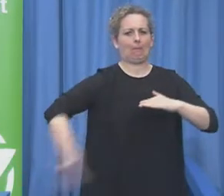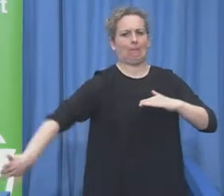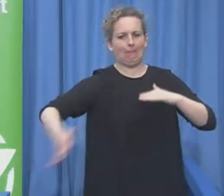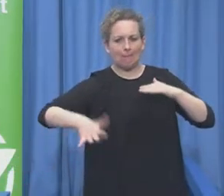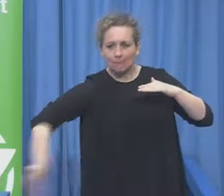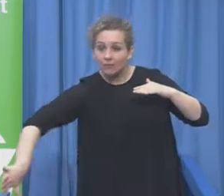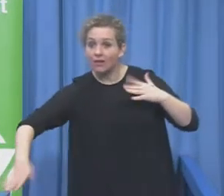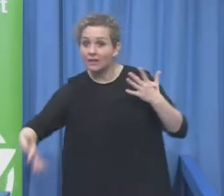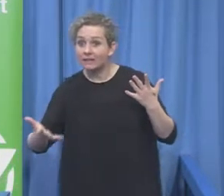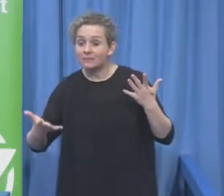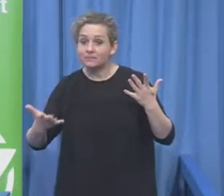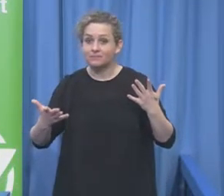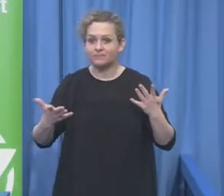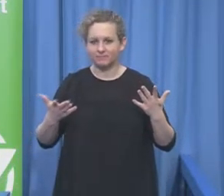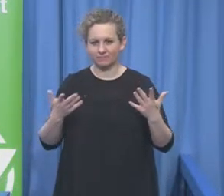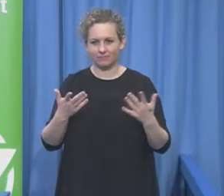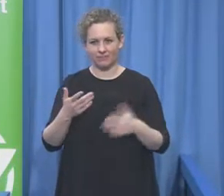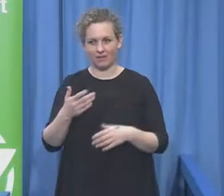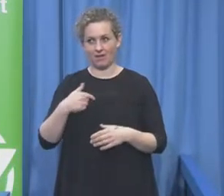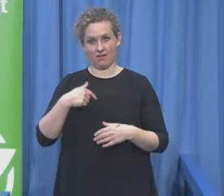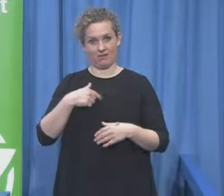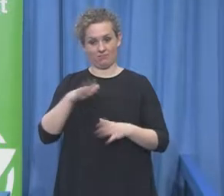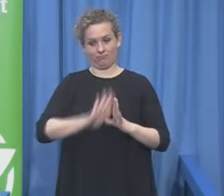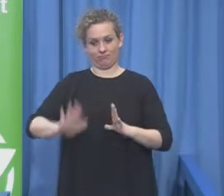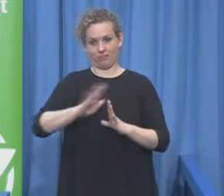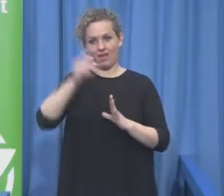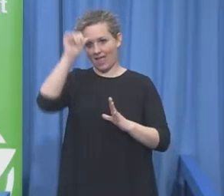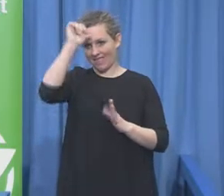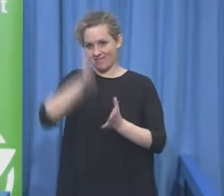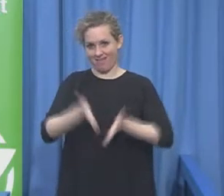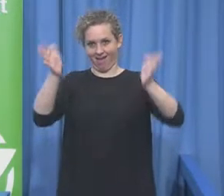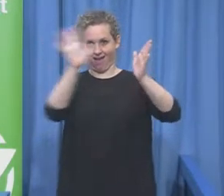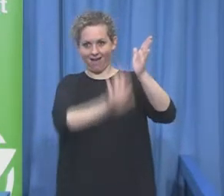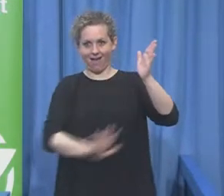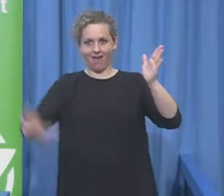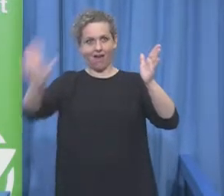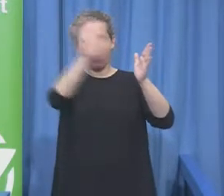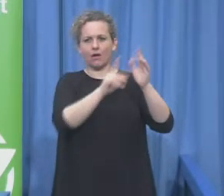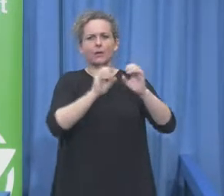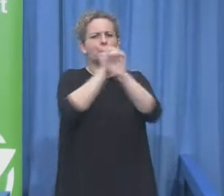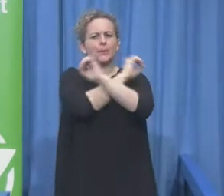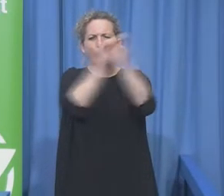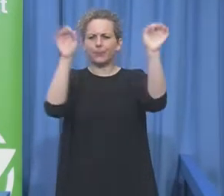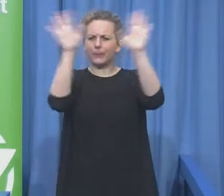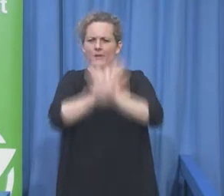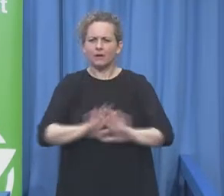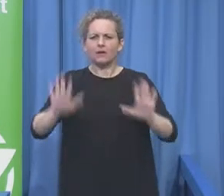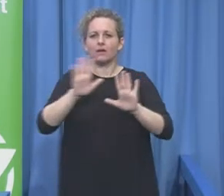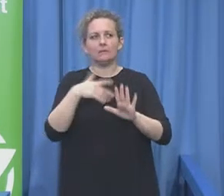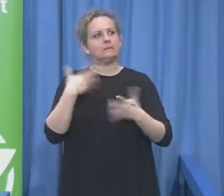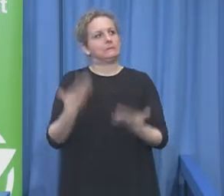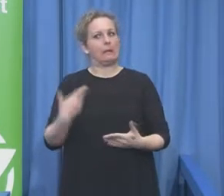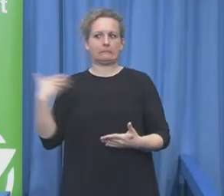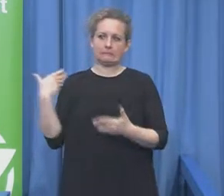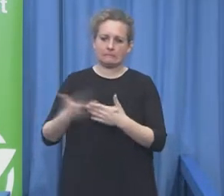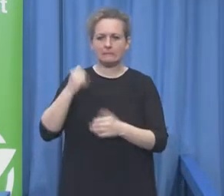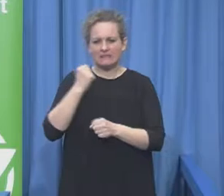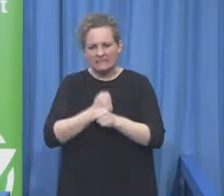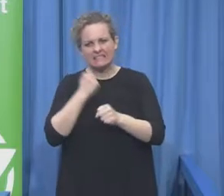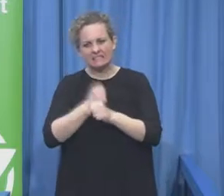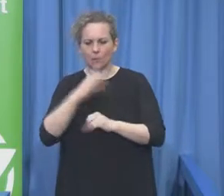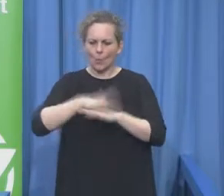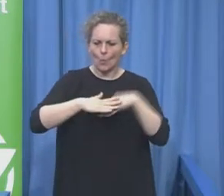model which can be copy-pasted, so we have to start from a scratch and co-create the model. Government always believed in giving subsidies and not investing